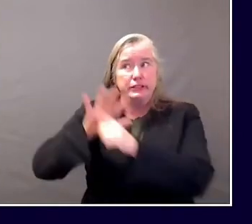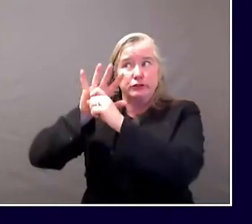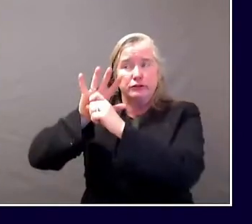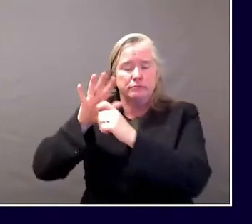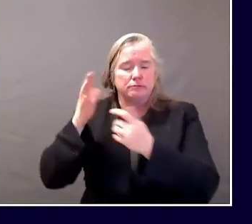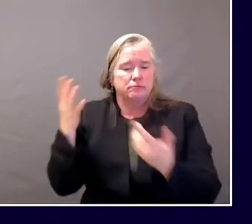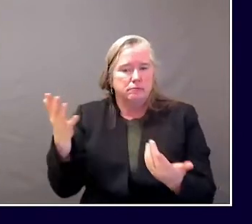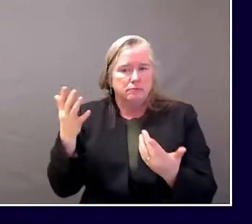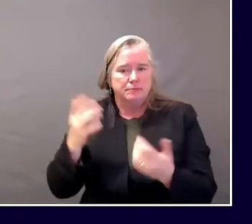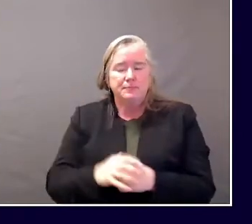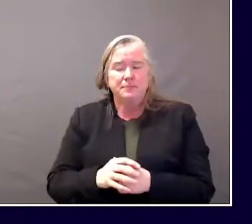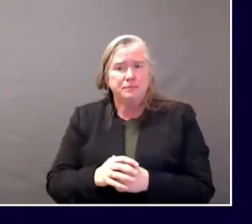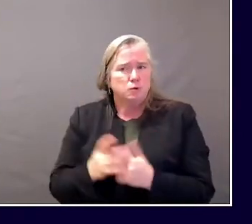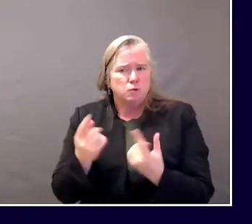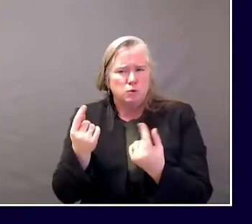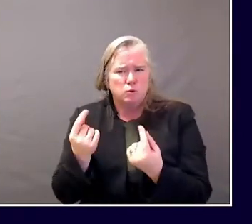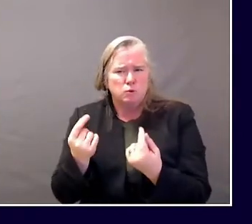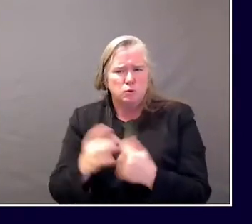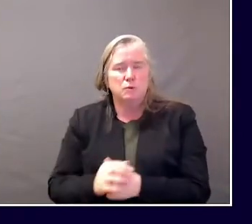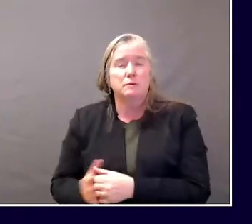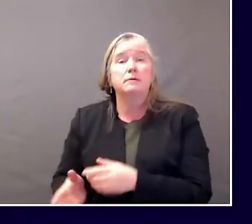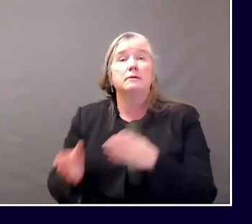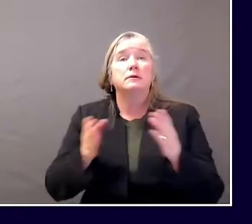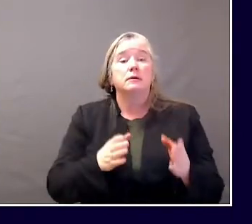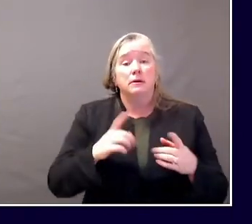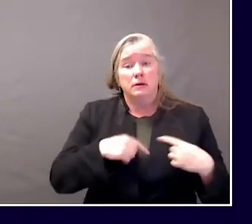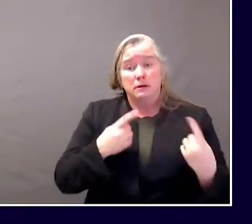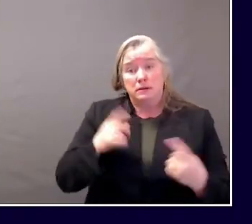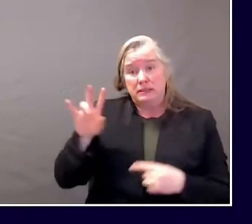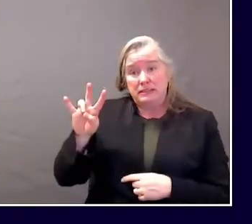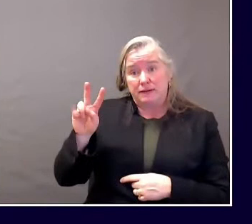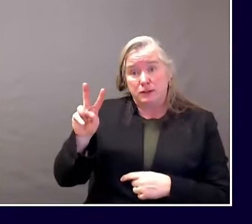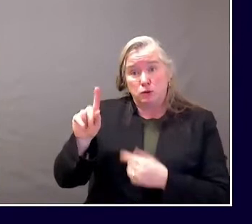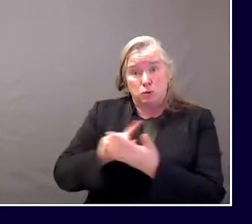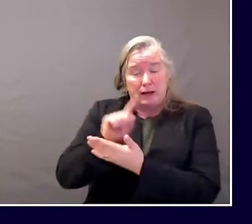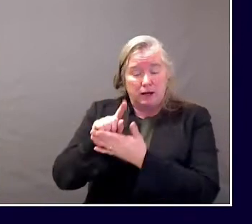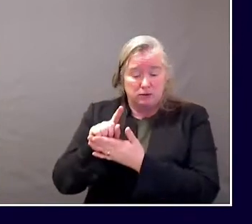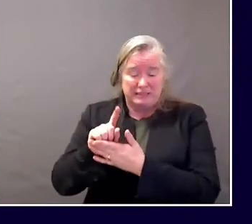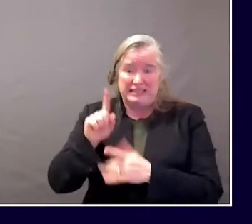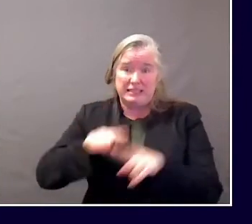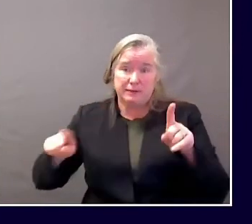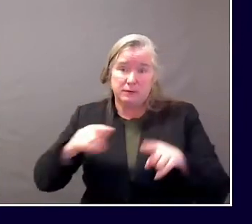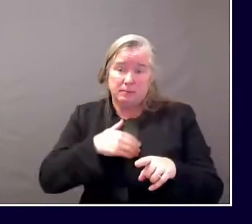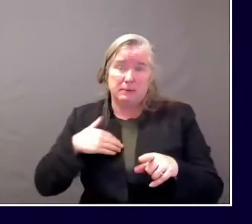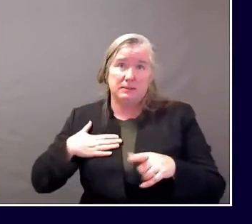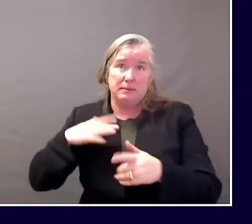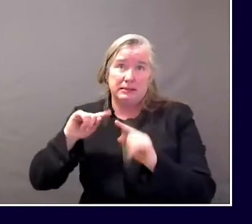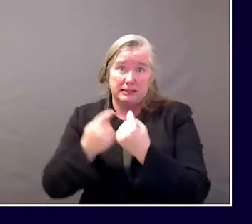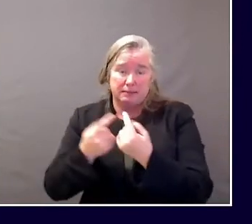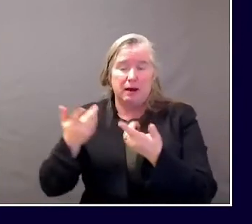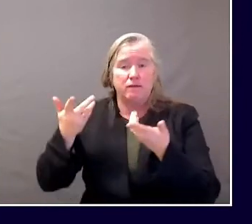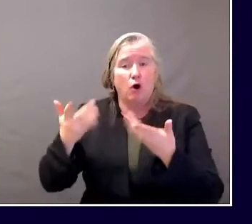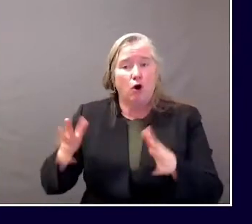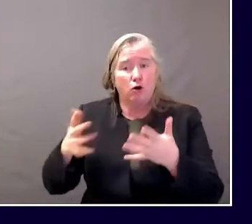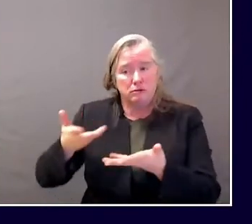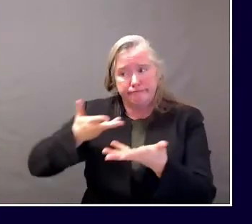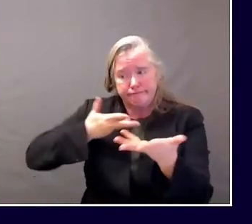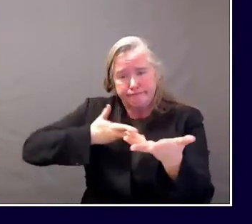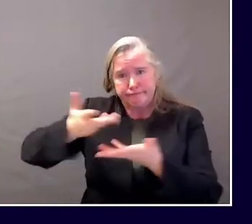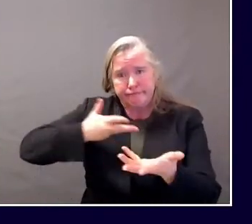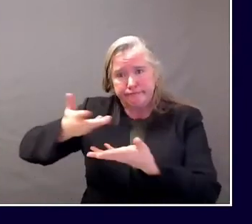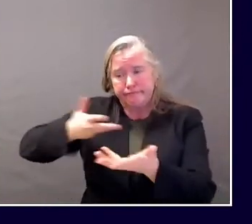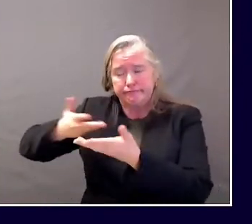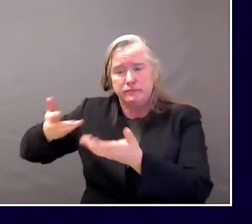example. Just in the past 72 hours, my team, various members of my team have had extensive conversations with